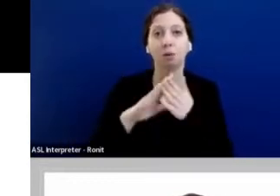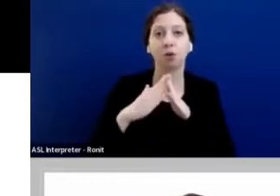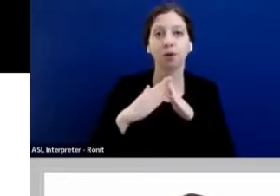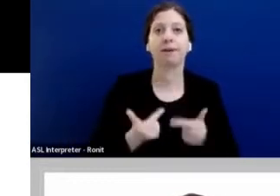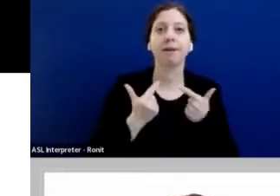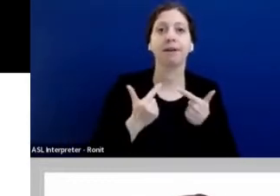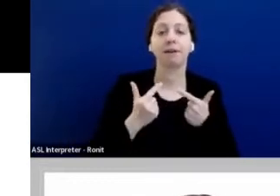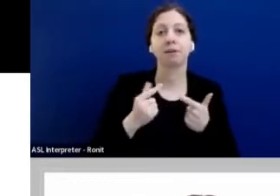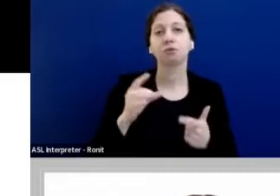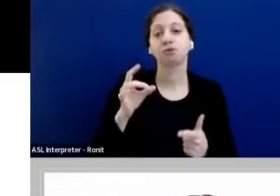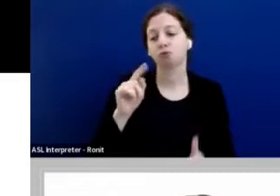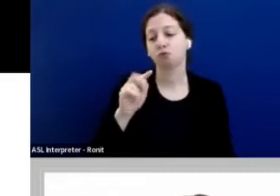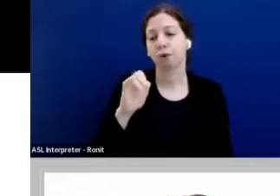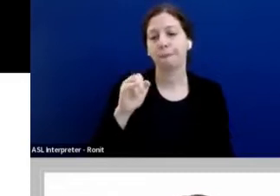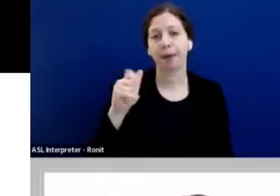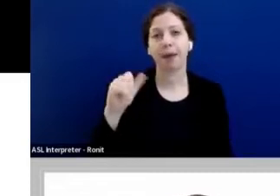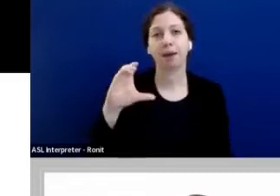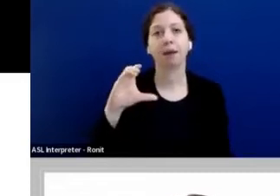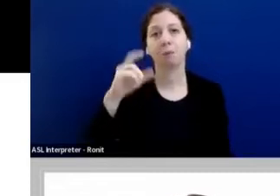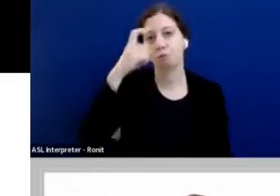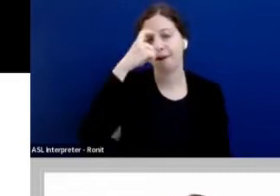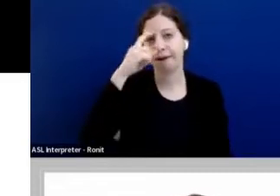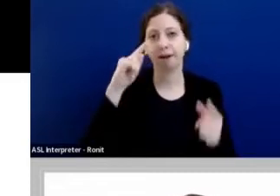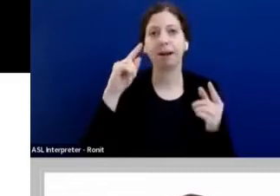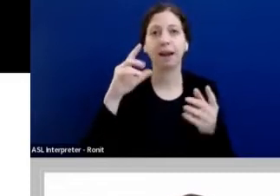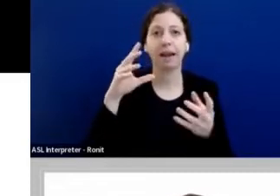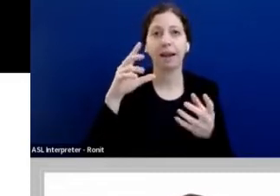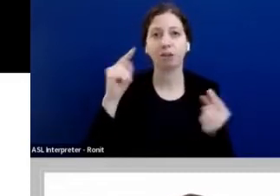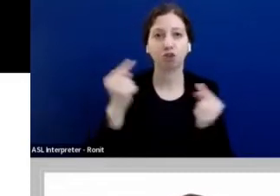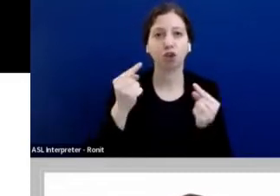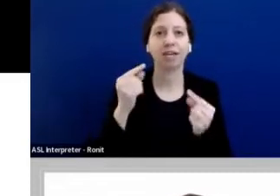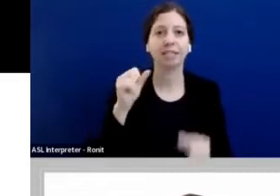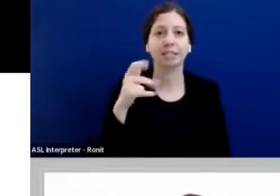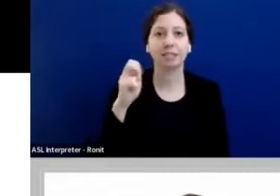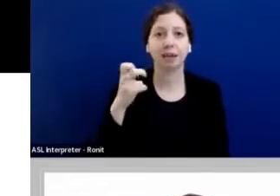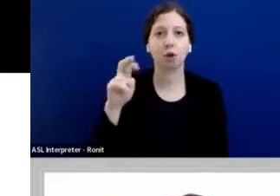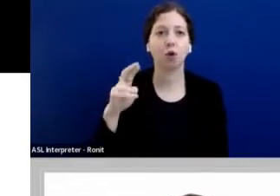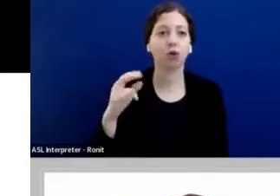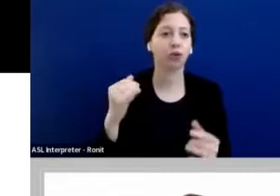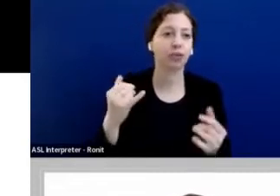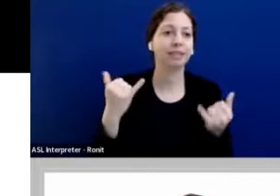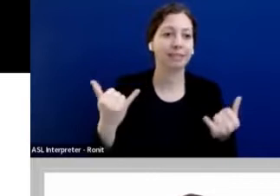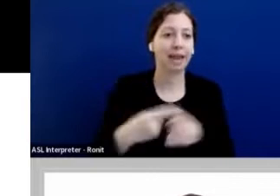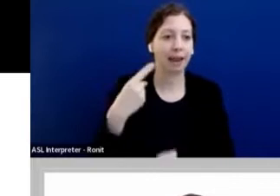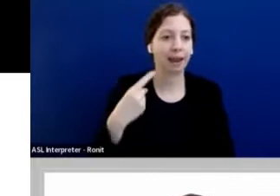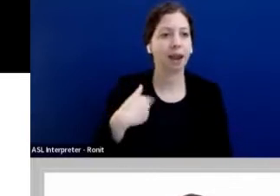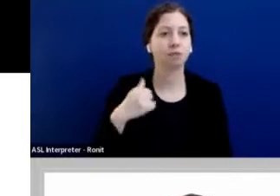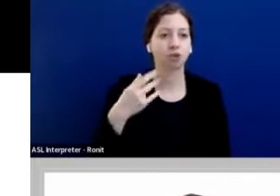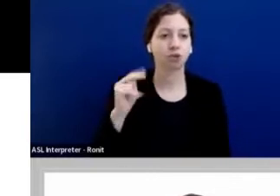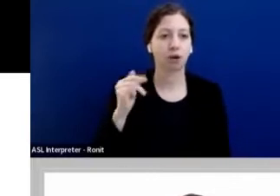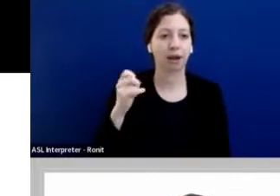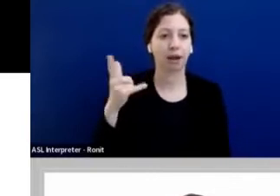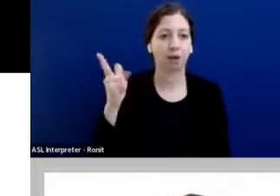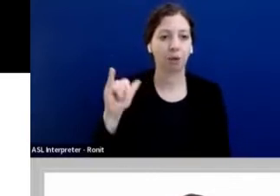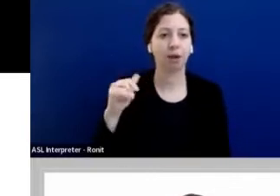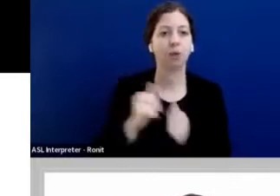Traumatic Brain Injury Stakeholder Day. My name is Sean Calloway, and along with Elizabeth Leaf, I serve as Project Officer on the